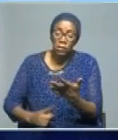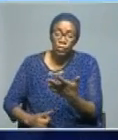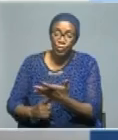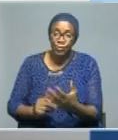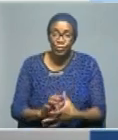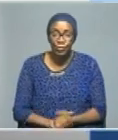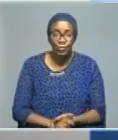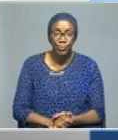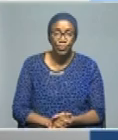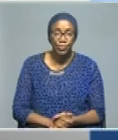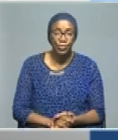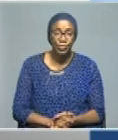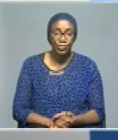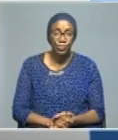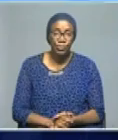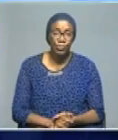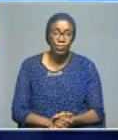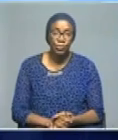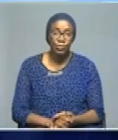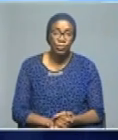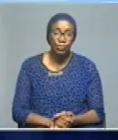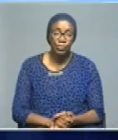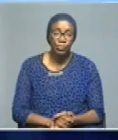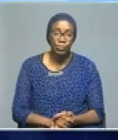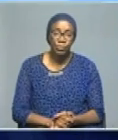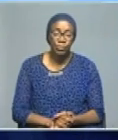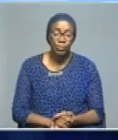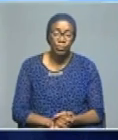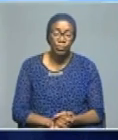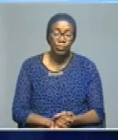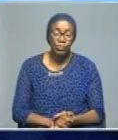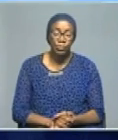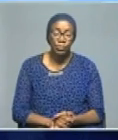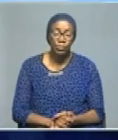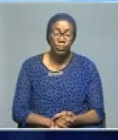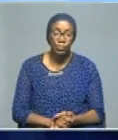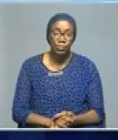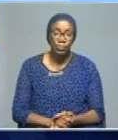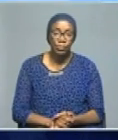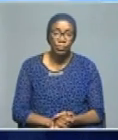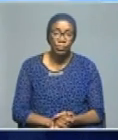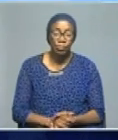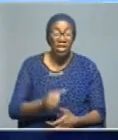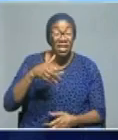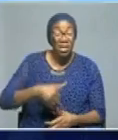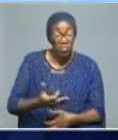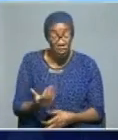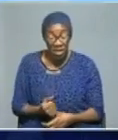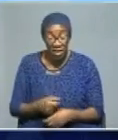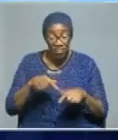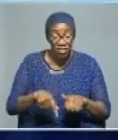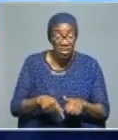continent. Now, also, of course, Namibia hosting an event of this nature is a massive achievement.